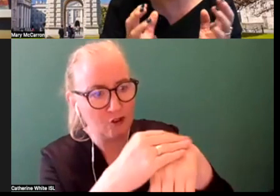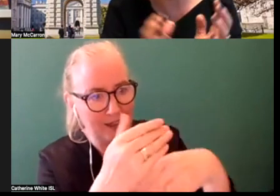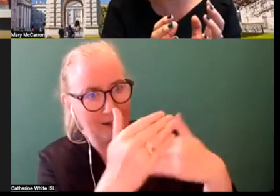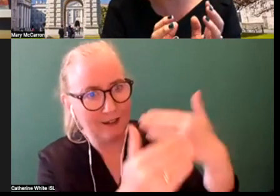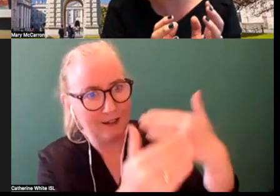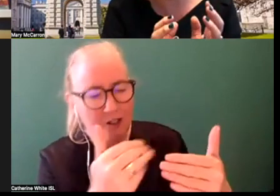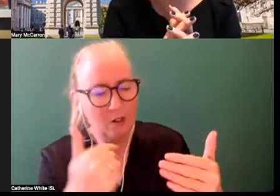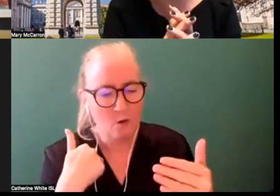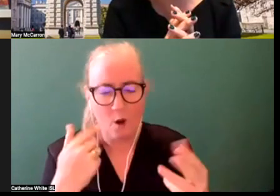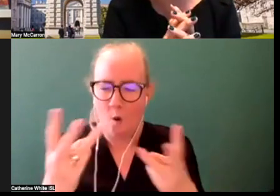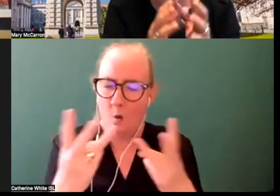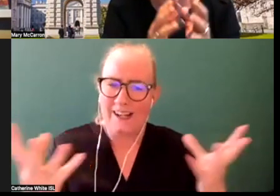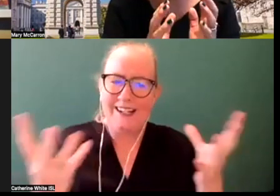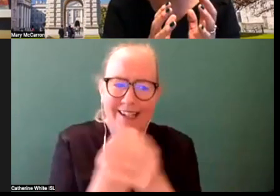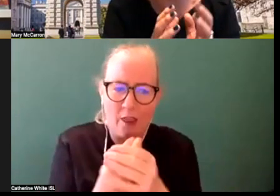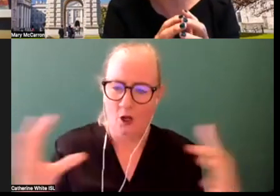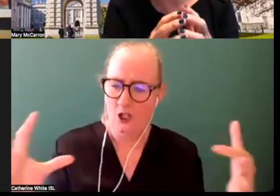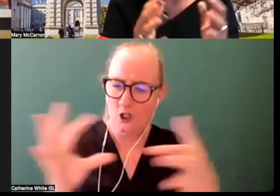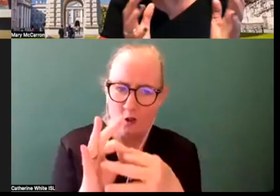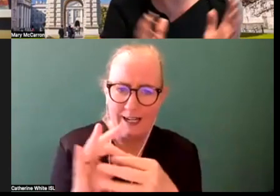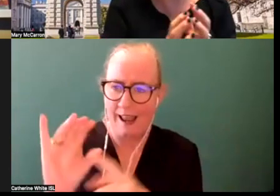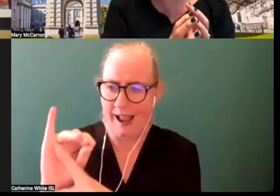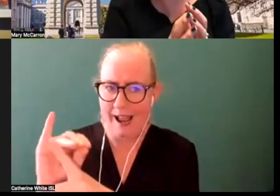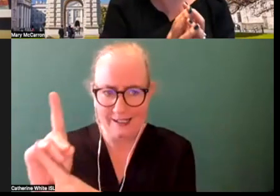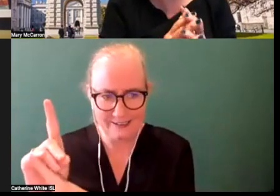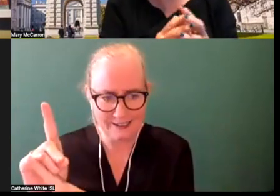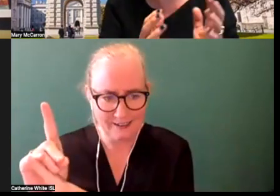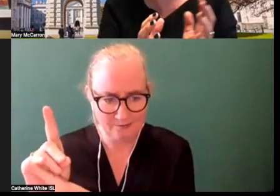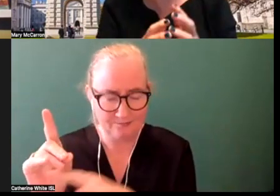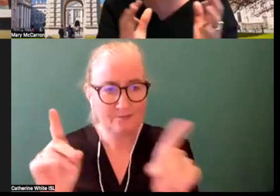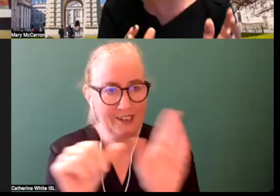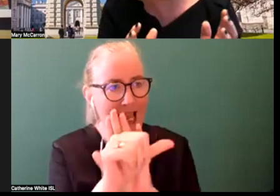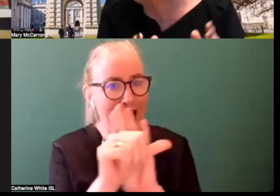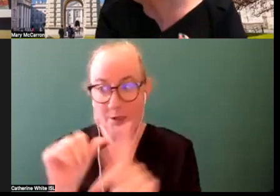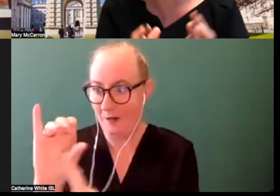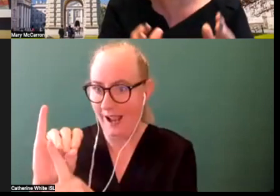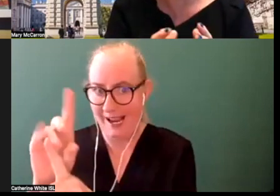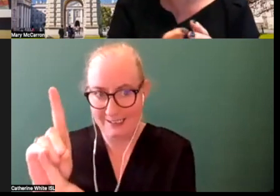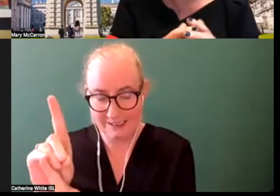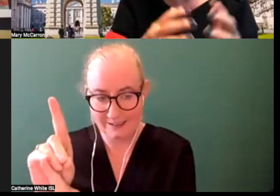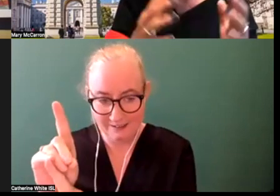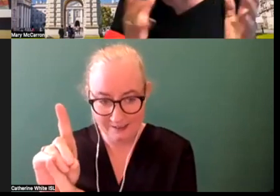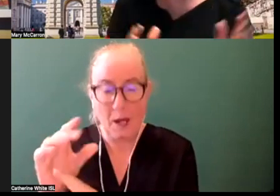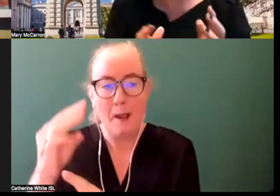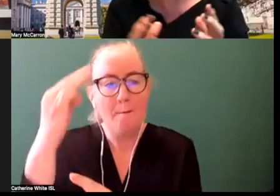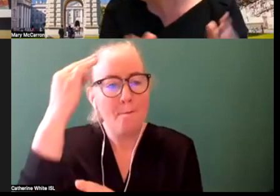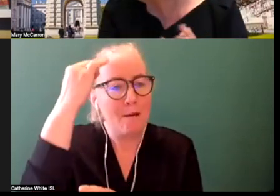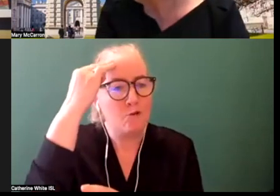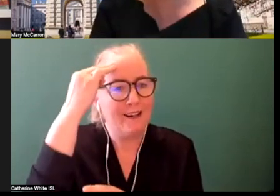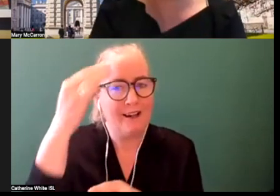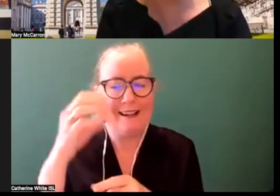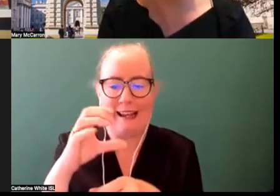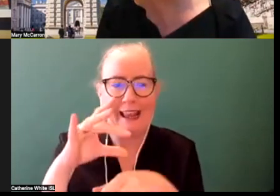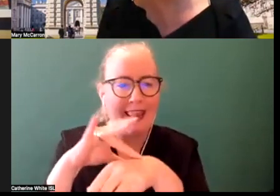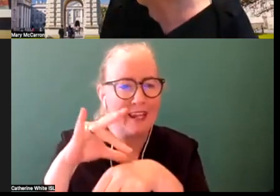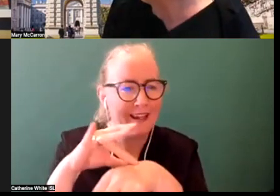we're working together jointly between ID, bringing the experts from ID to work in this memory clinic and